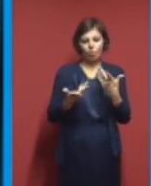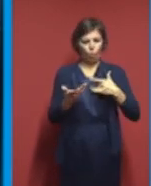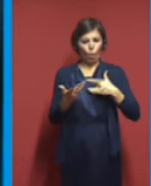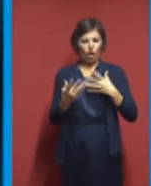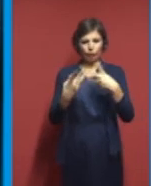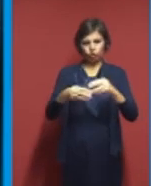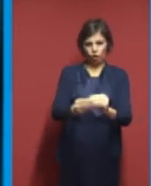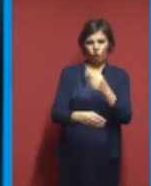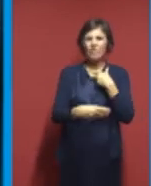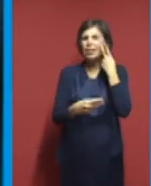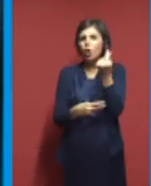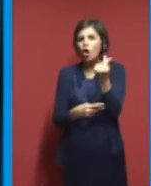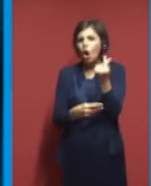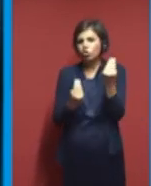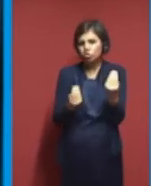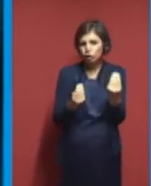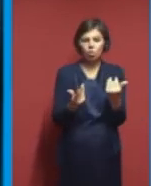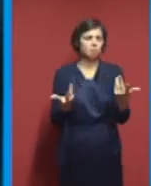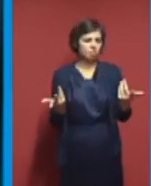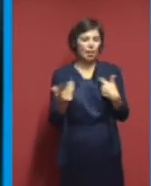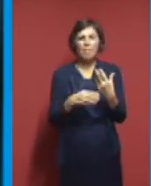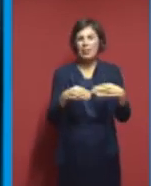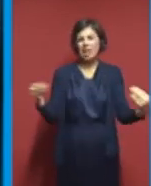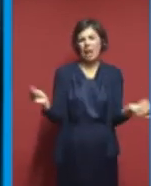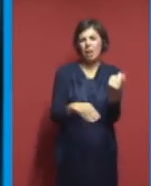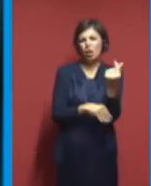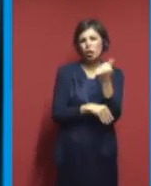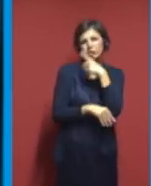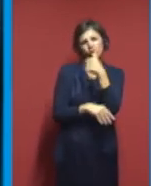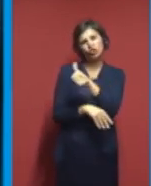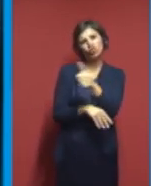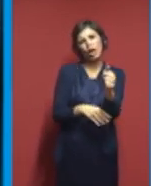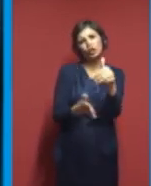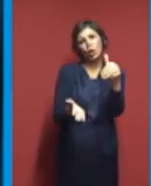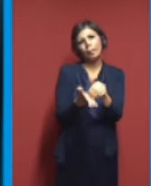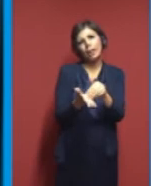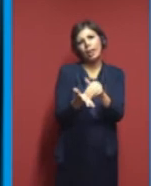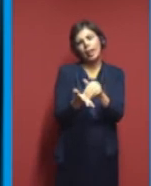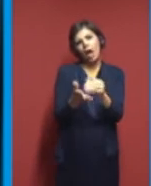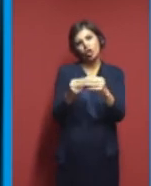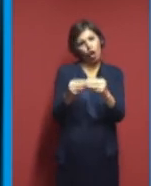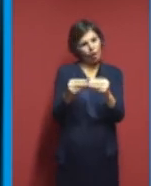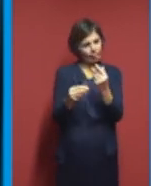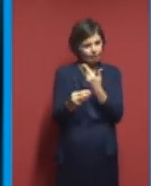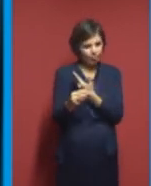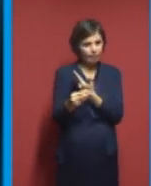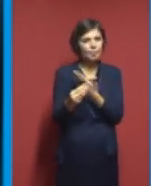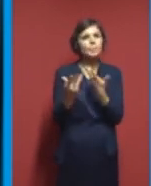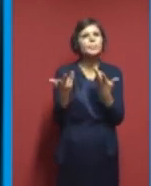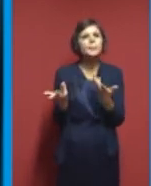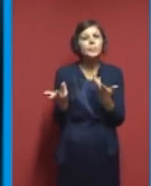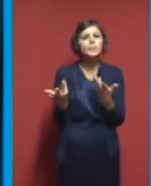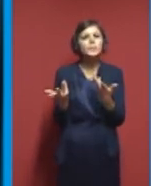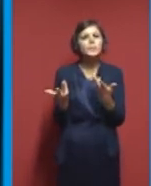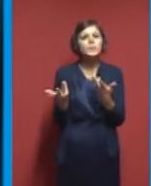cost about $100,000. This is on the left, a picture of a microelectrode array, MEA for short. And on the right, we have to use